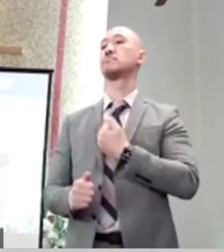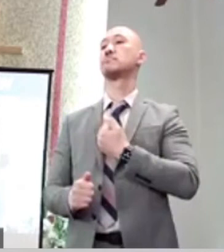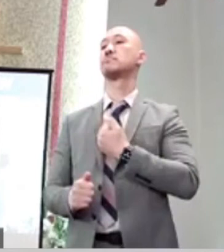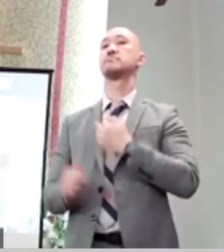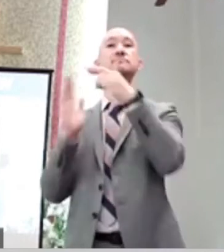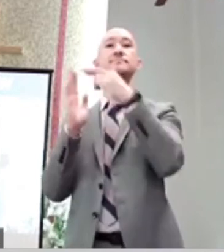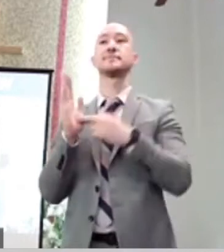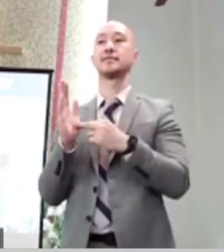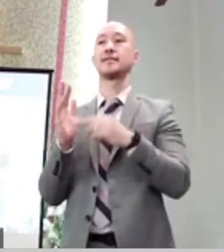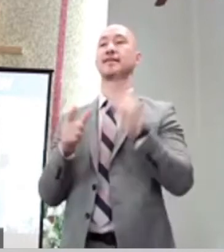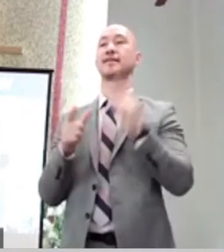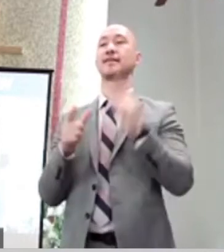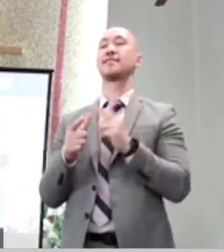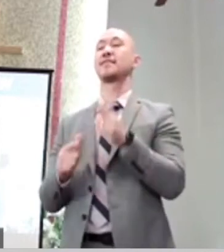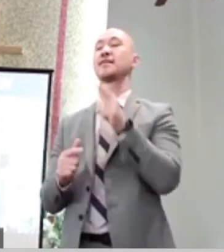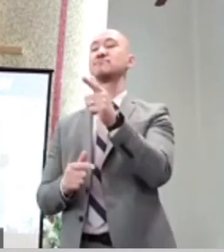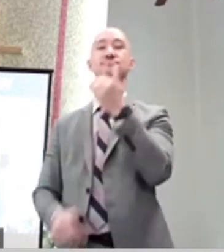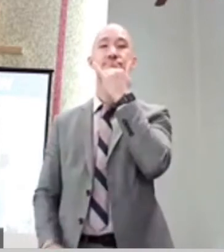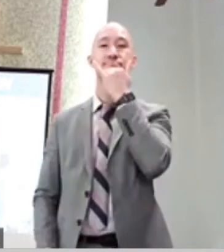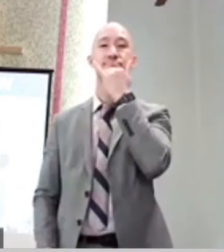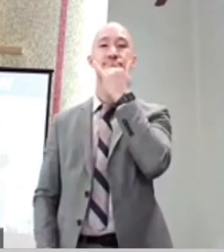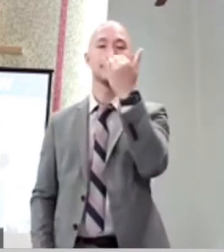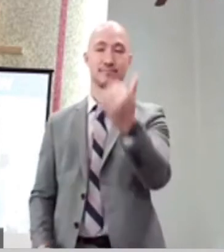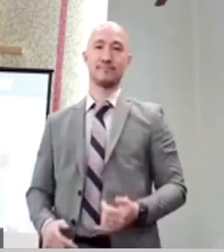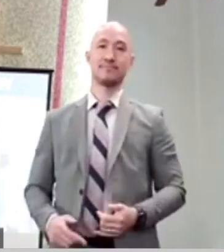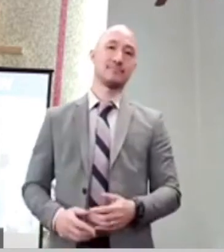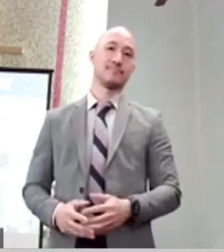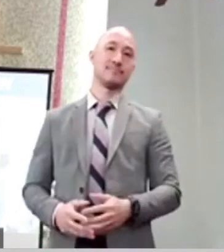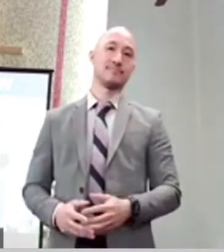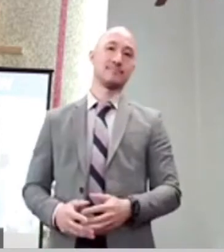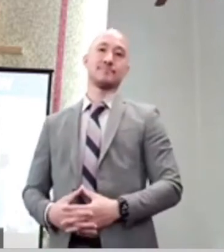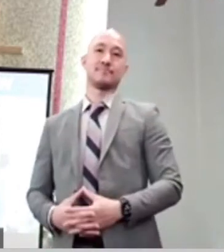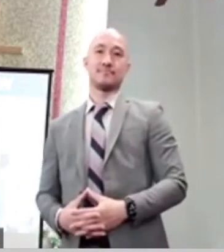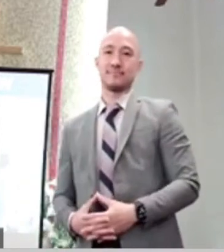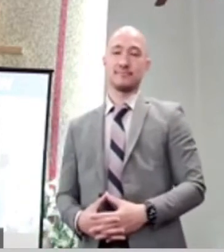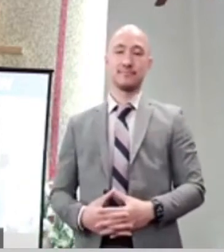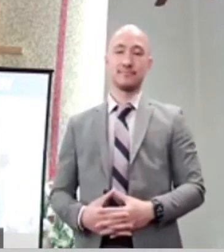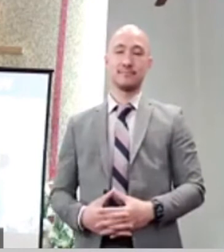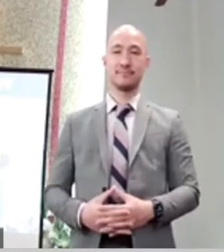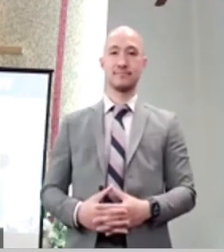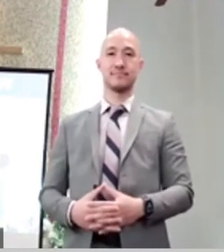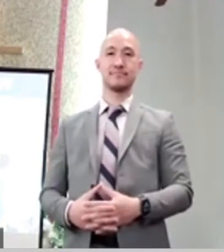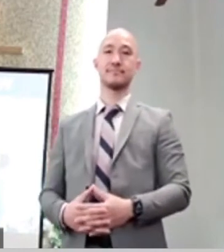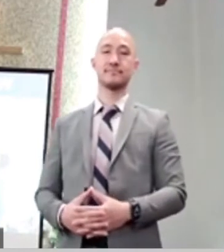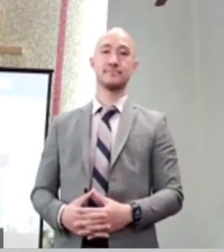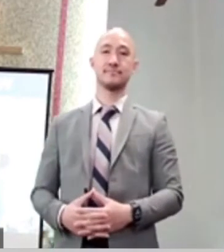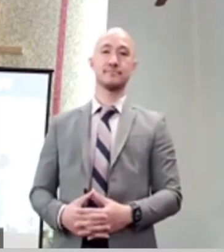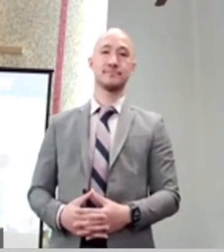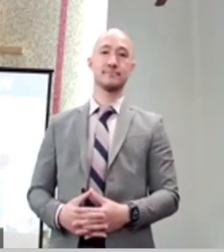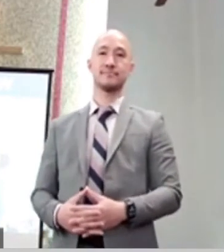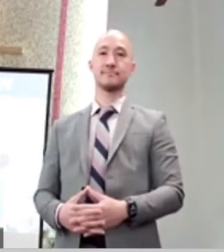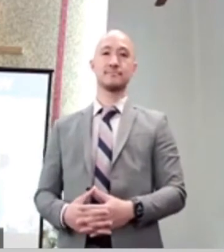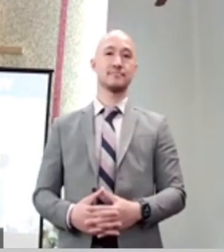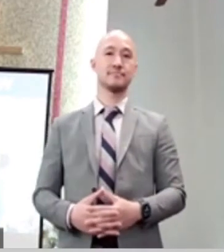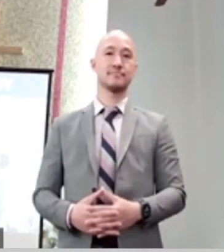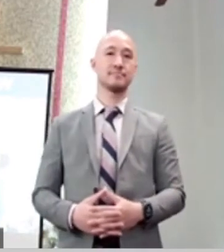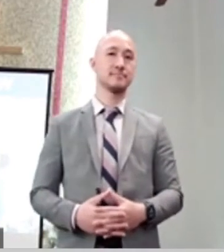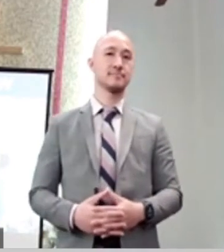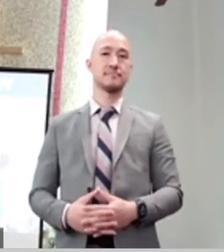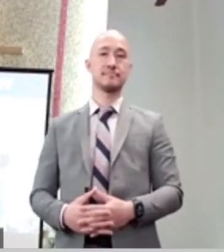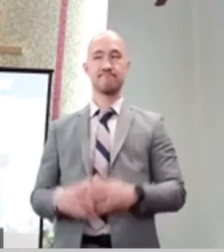way we say you need to follow it, then you're not really a disciple of Moses. And so that's how they became very